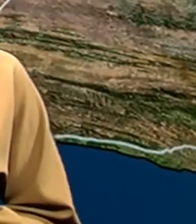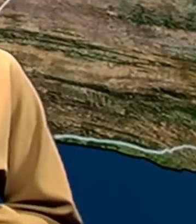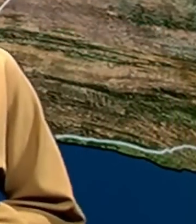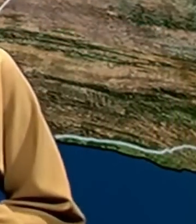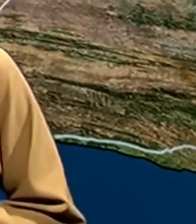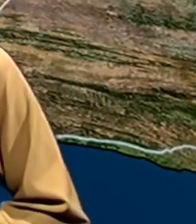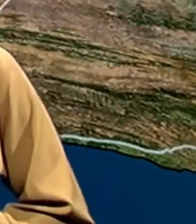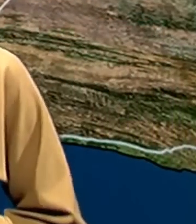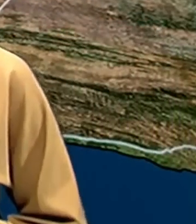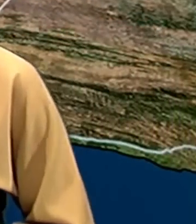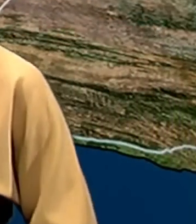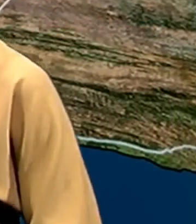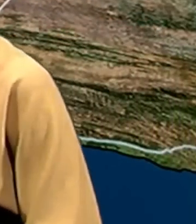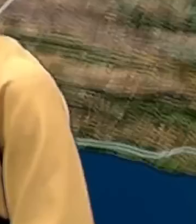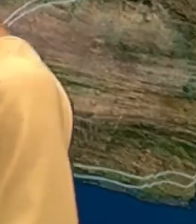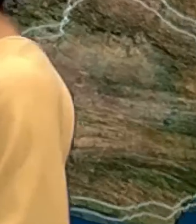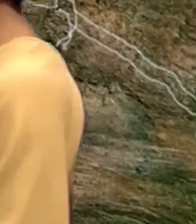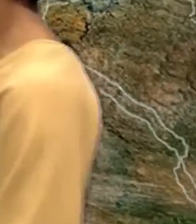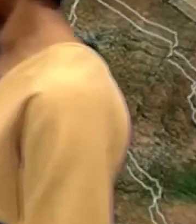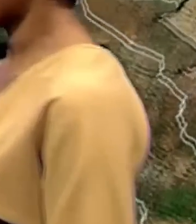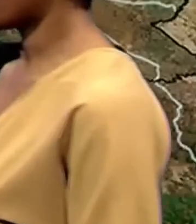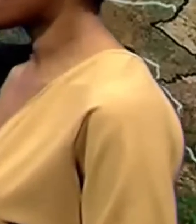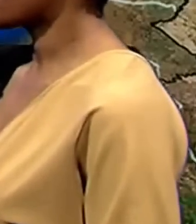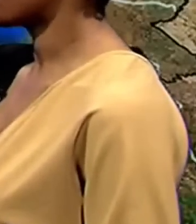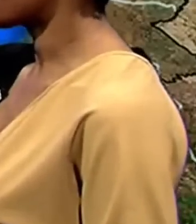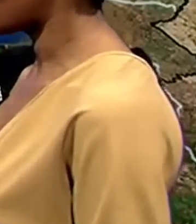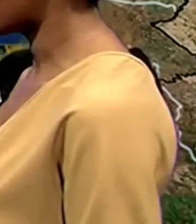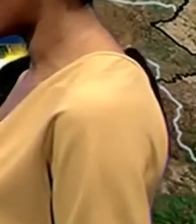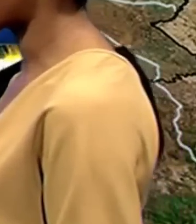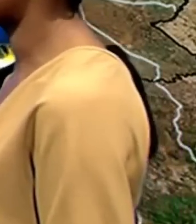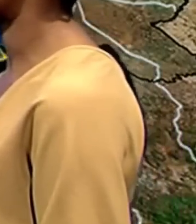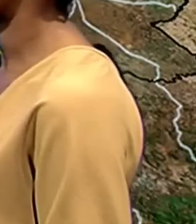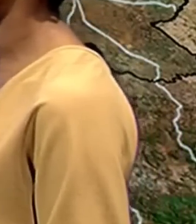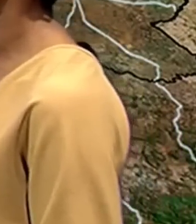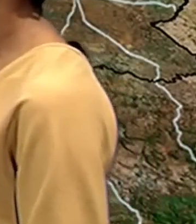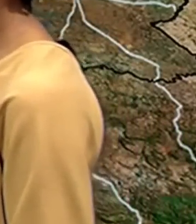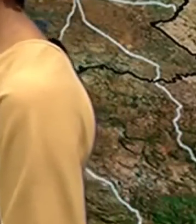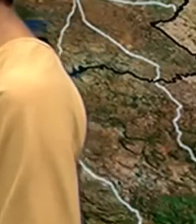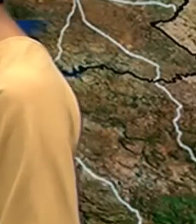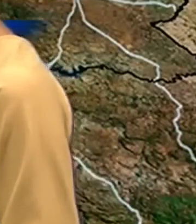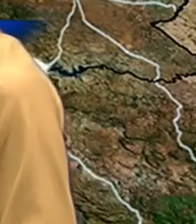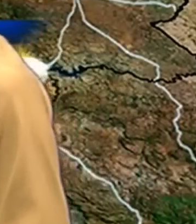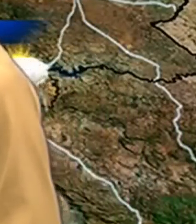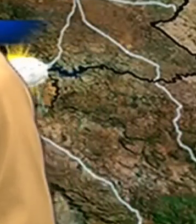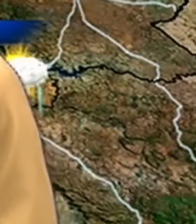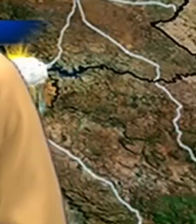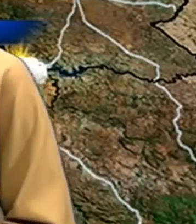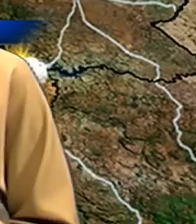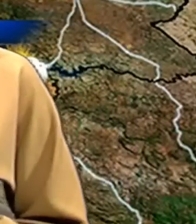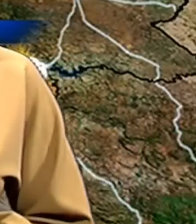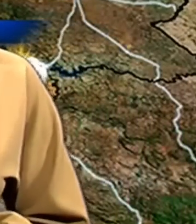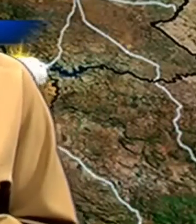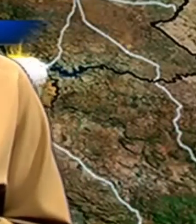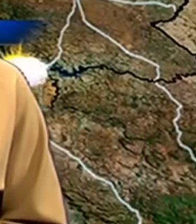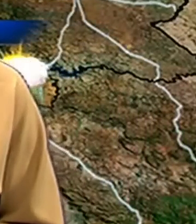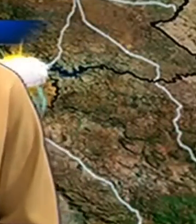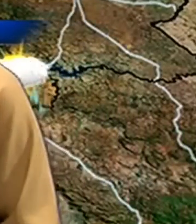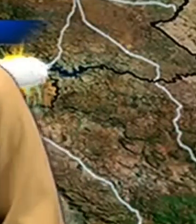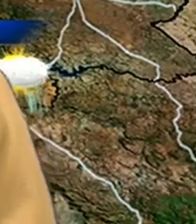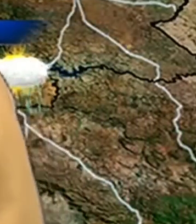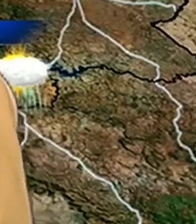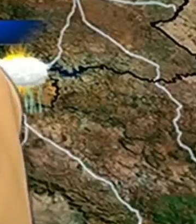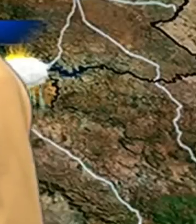di le 9 go ya go di le 20 province ya Northern Cape mo province go tlana le masarasara na pula Calvinia e tsididi mo mosong ka digata